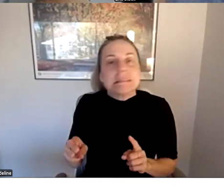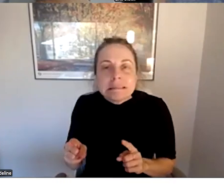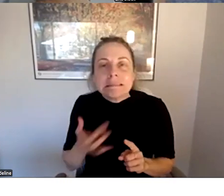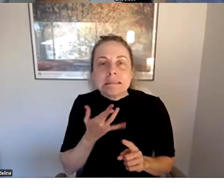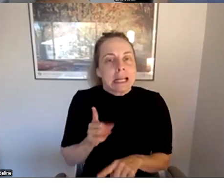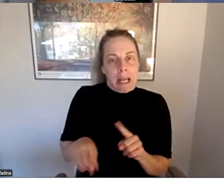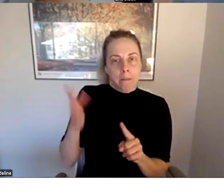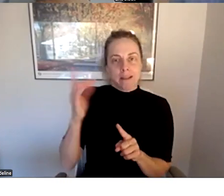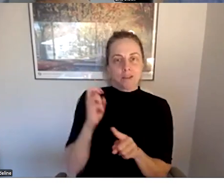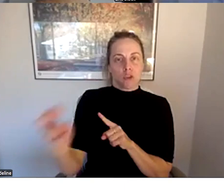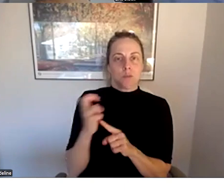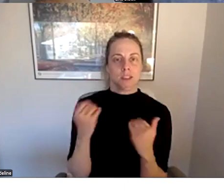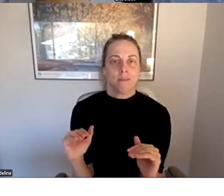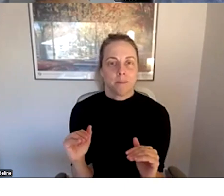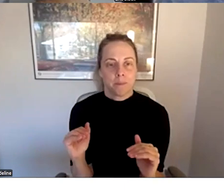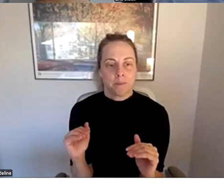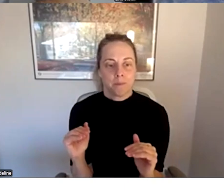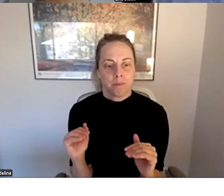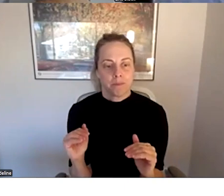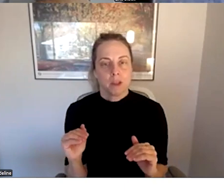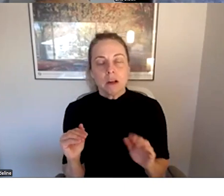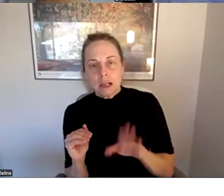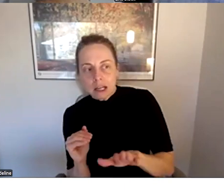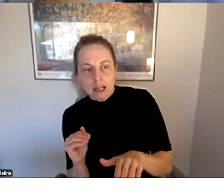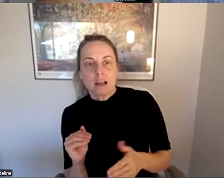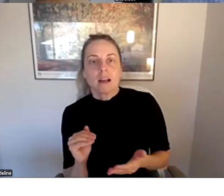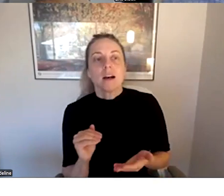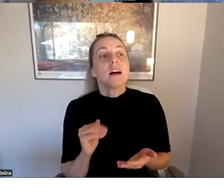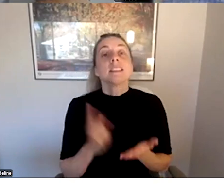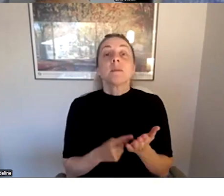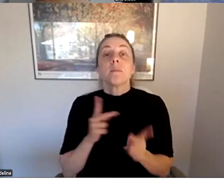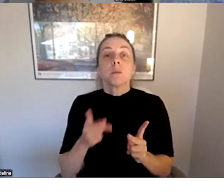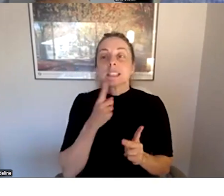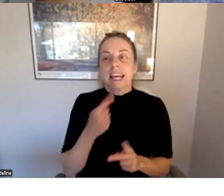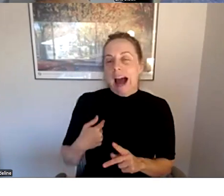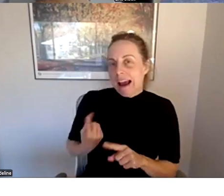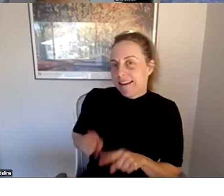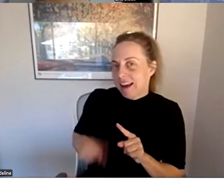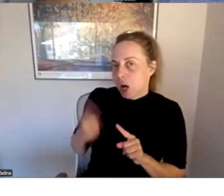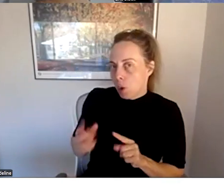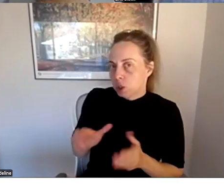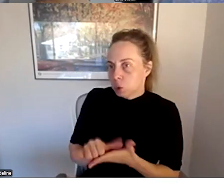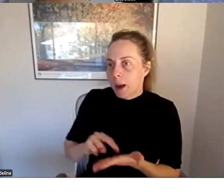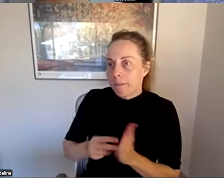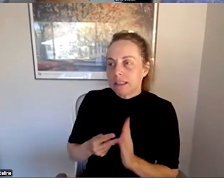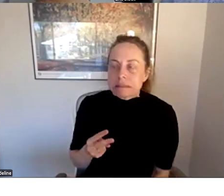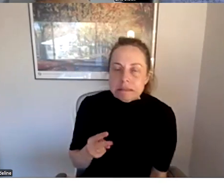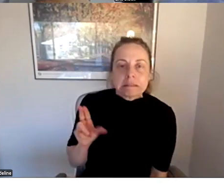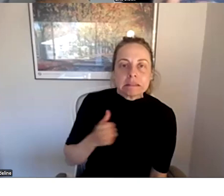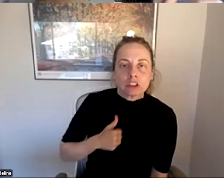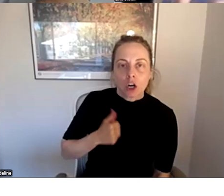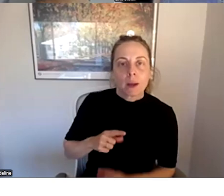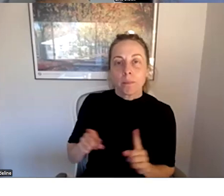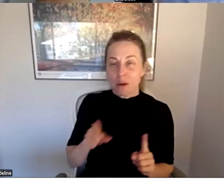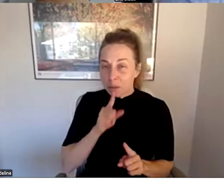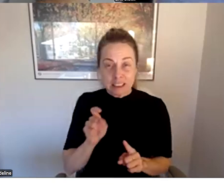and truthful who answer, well, I can't always do it. So they'll say they can't, right? But really, it just means they need an accommodation.